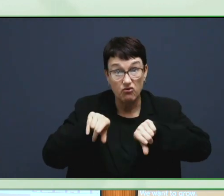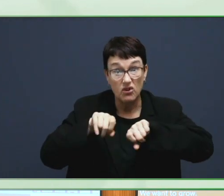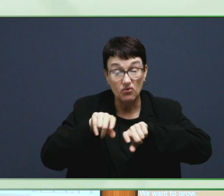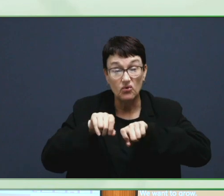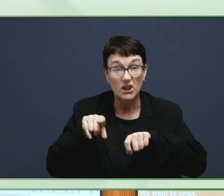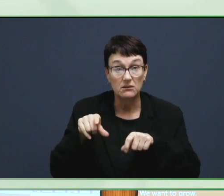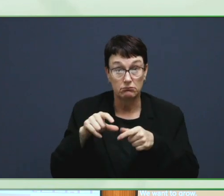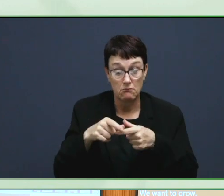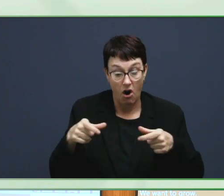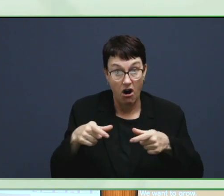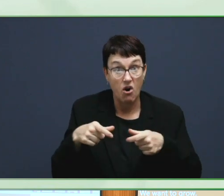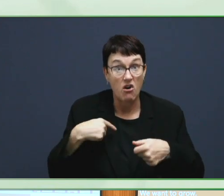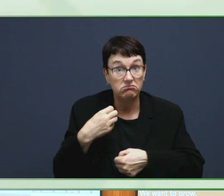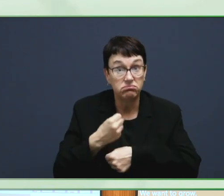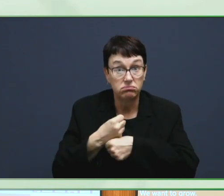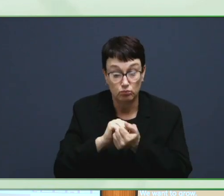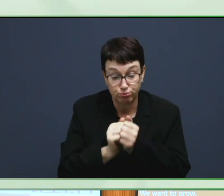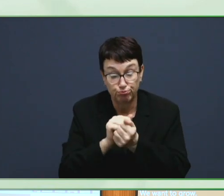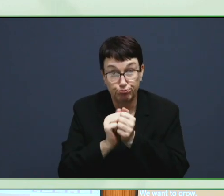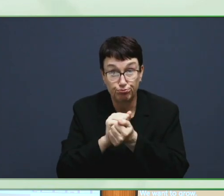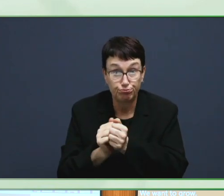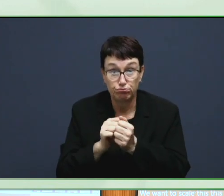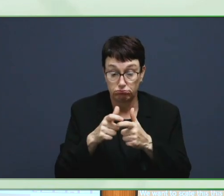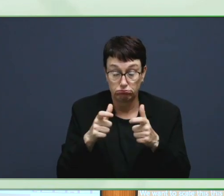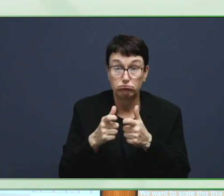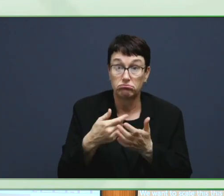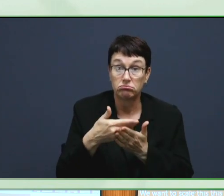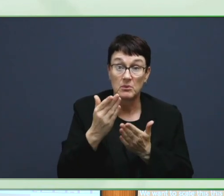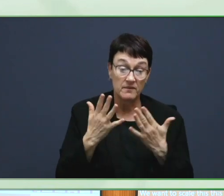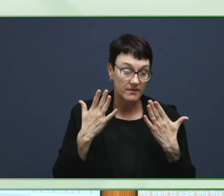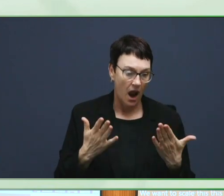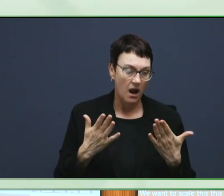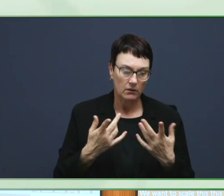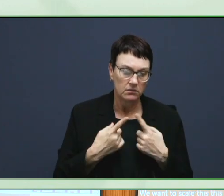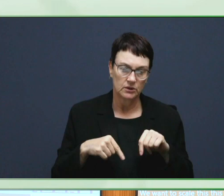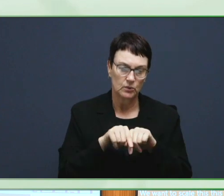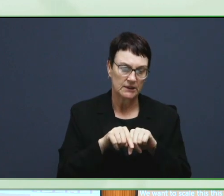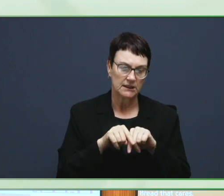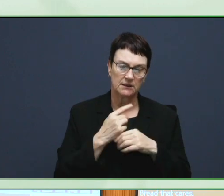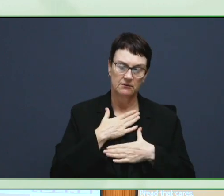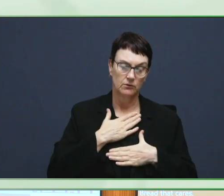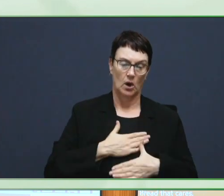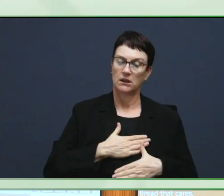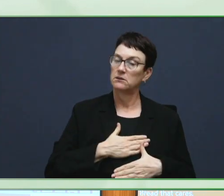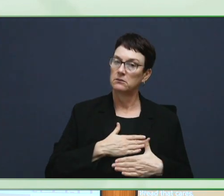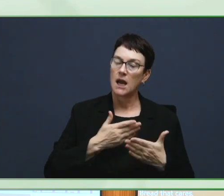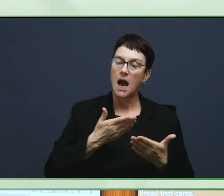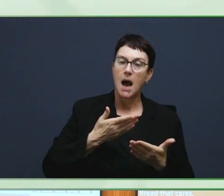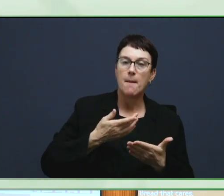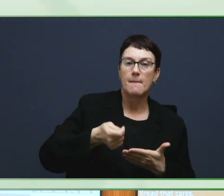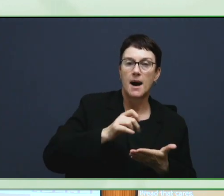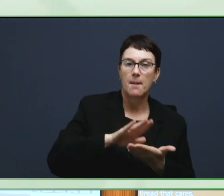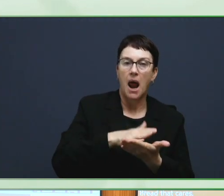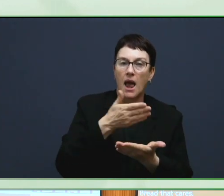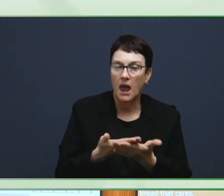PanQAyuda bread that cares to other countries to generate